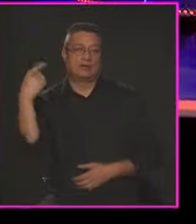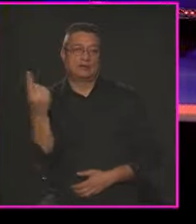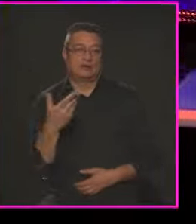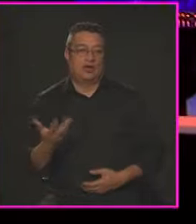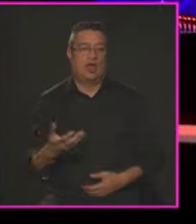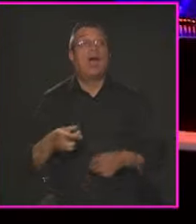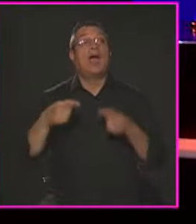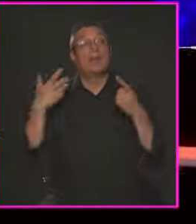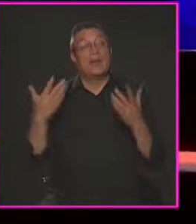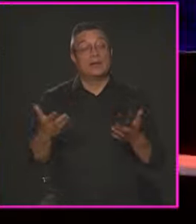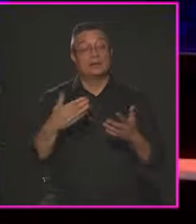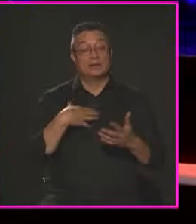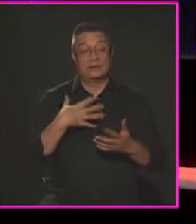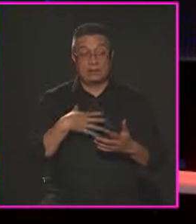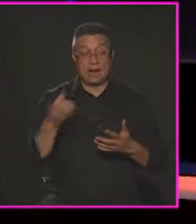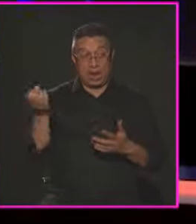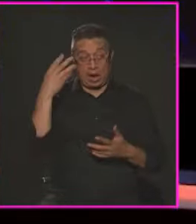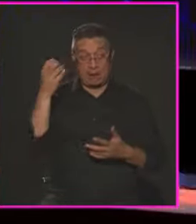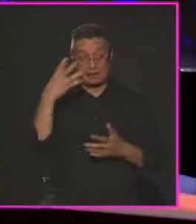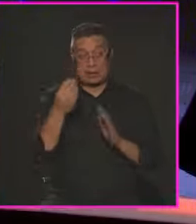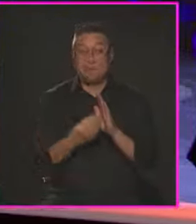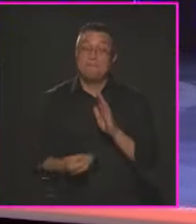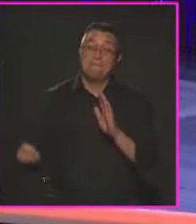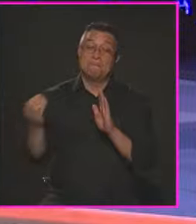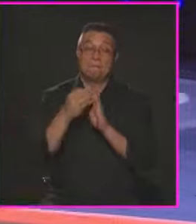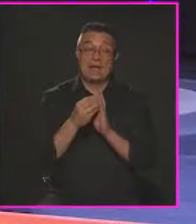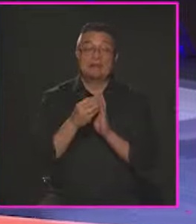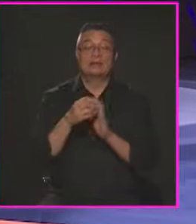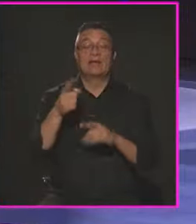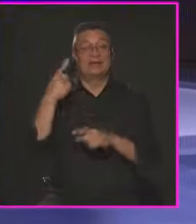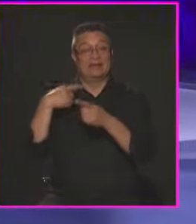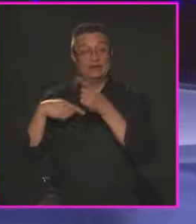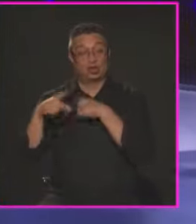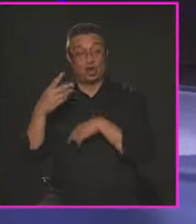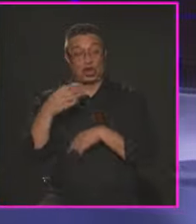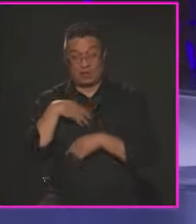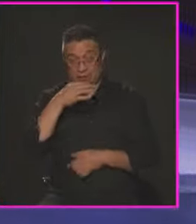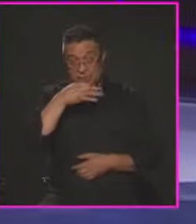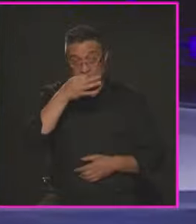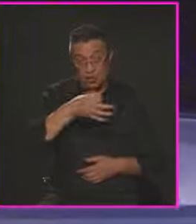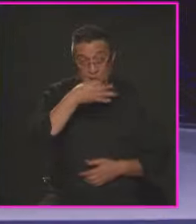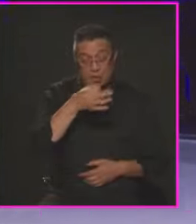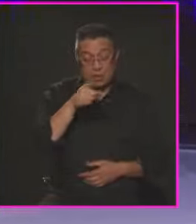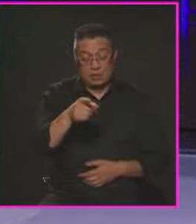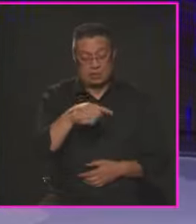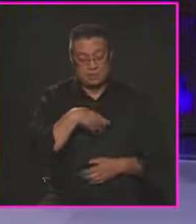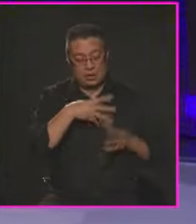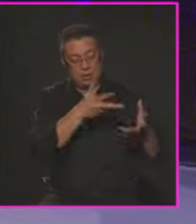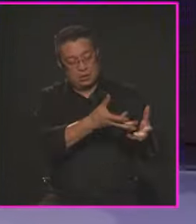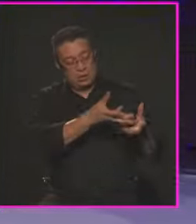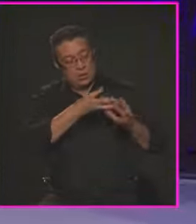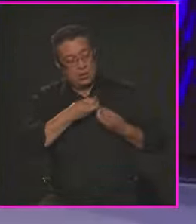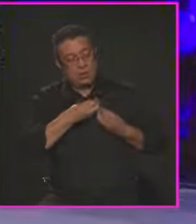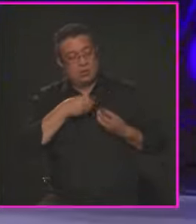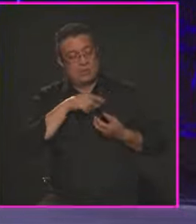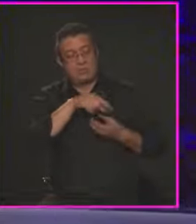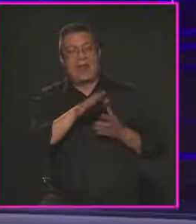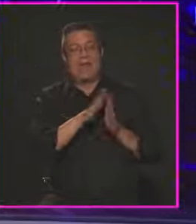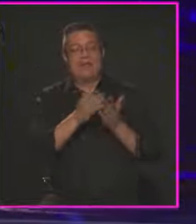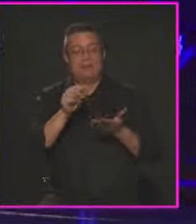learn more about the story I told you, it was inspired by the book I wrote a few years ago, which is available